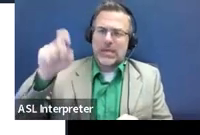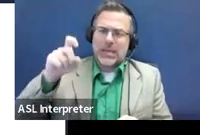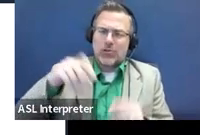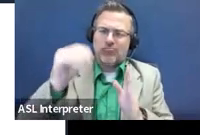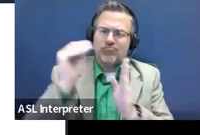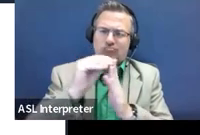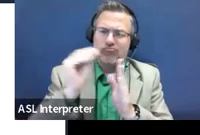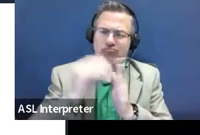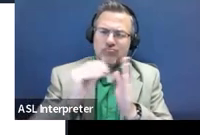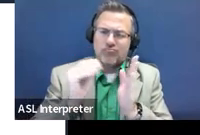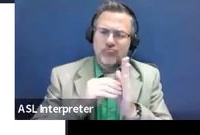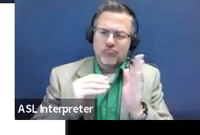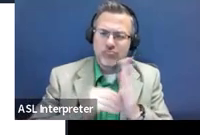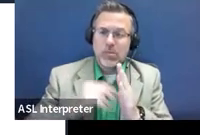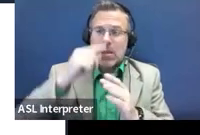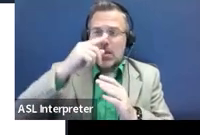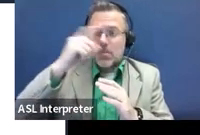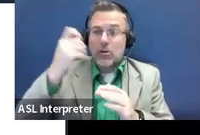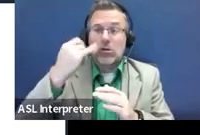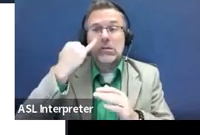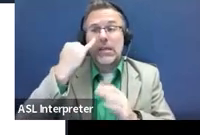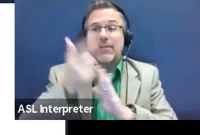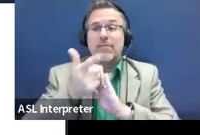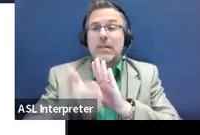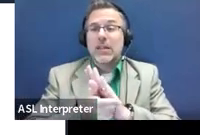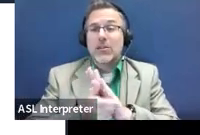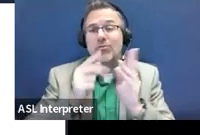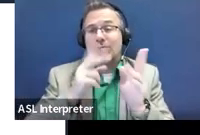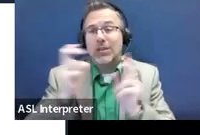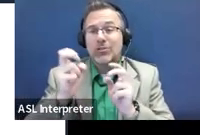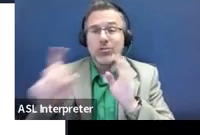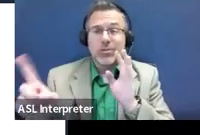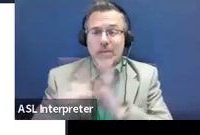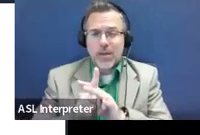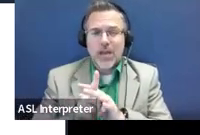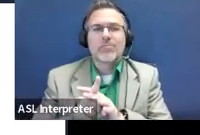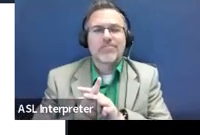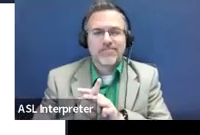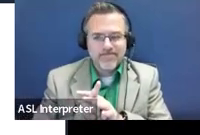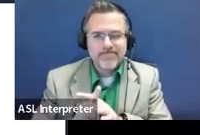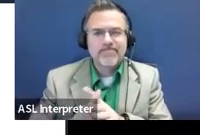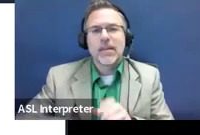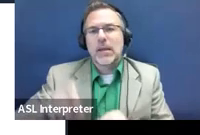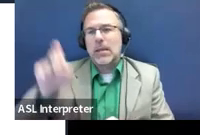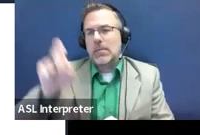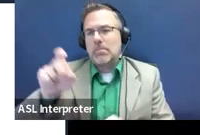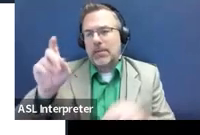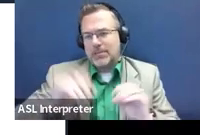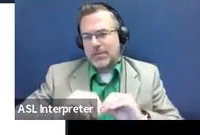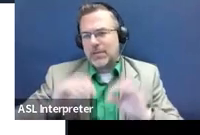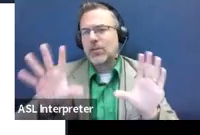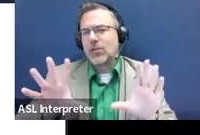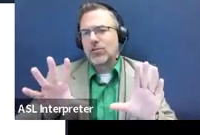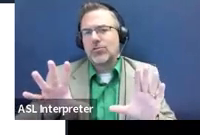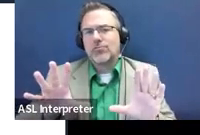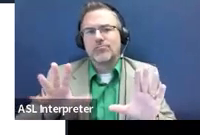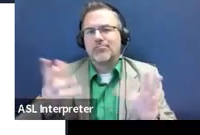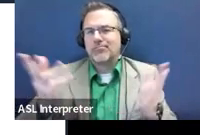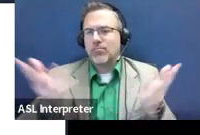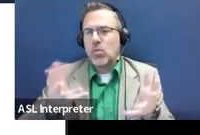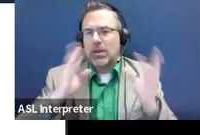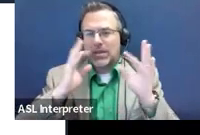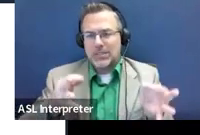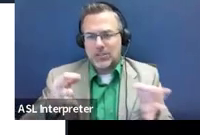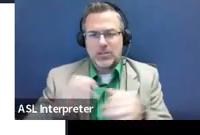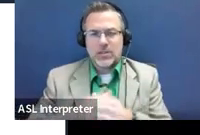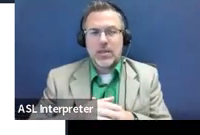if, you know, legal actions were to come up, we need to be very clear about why we made these or what decisions were made. And then in number